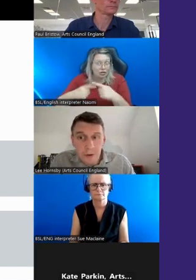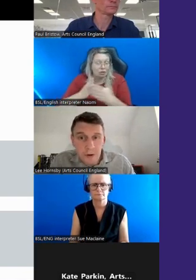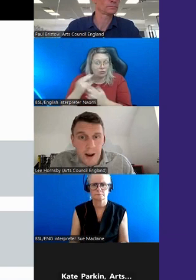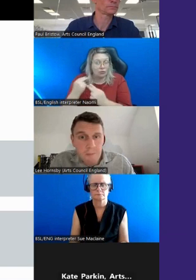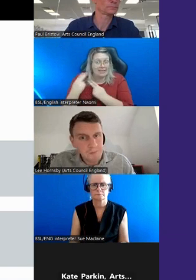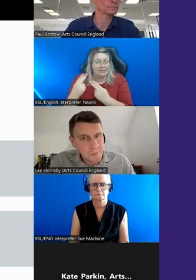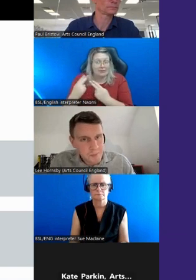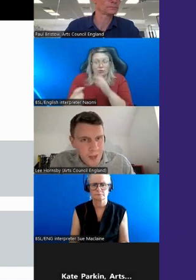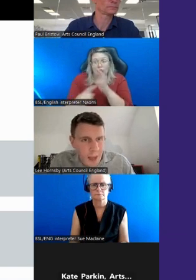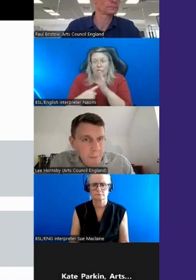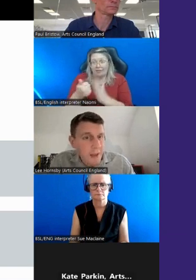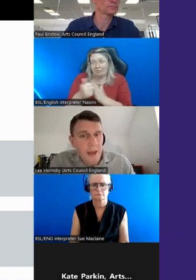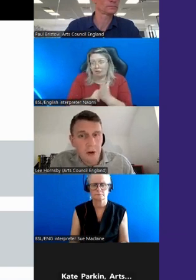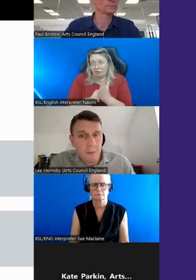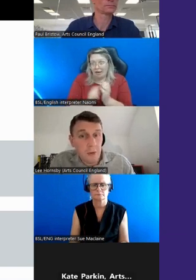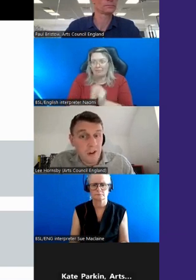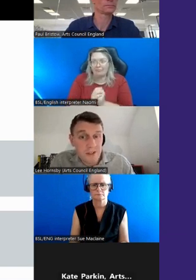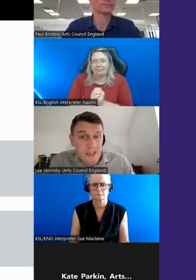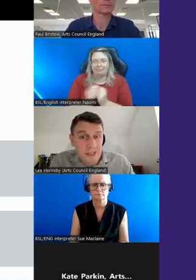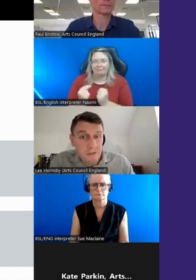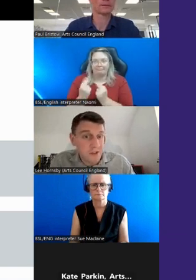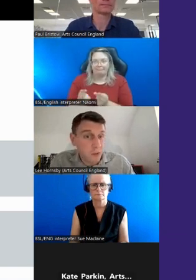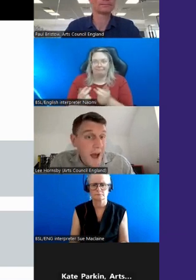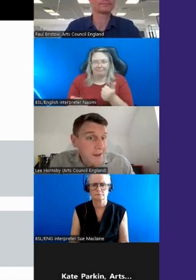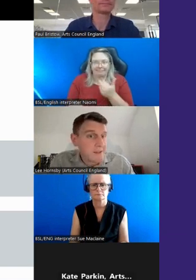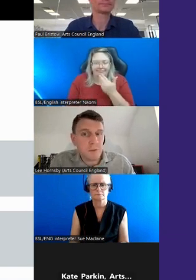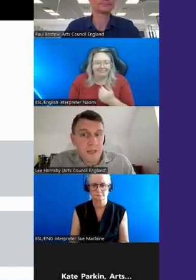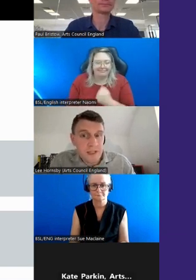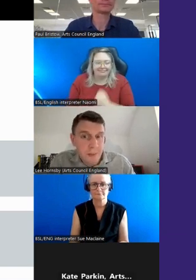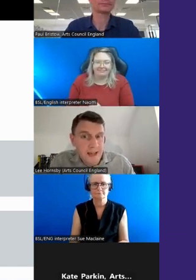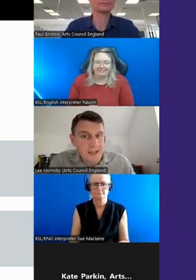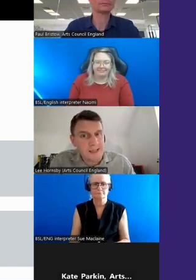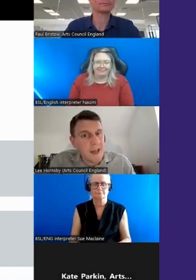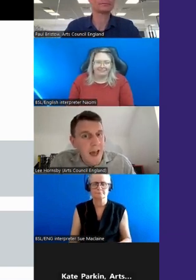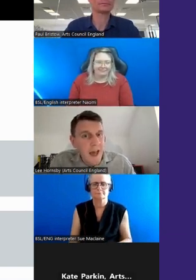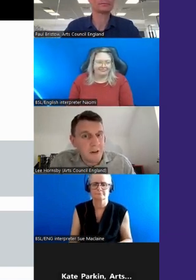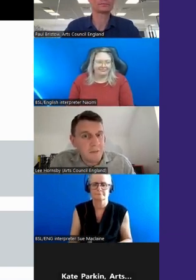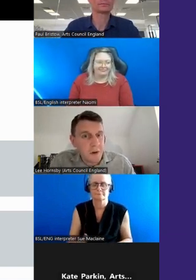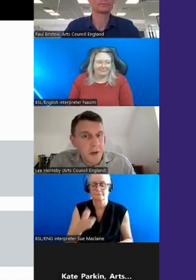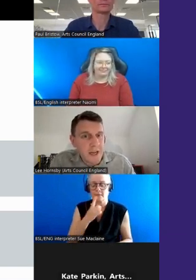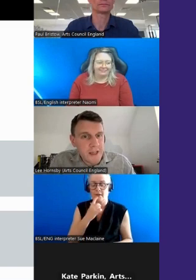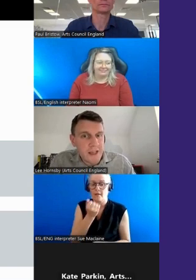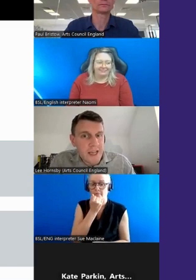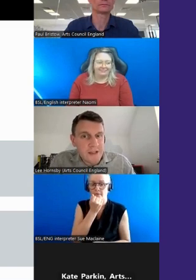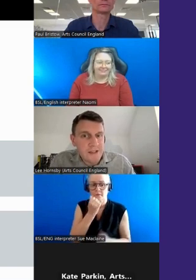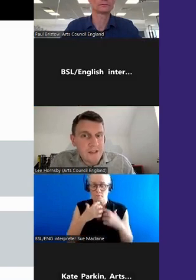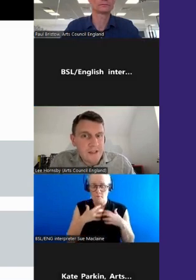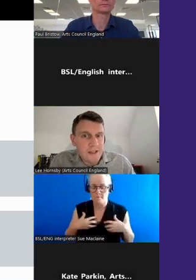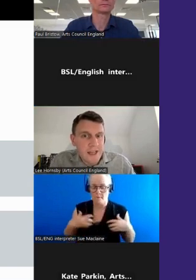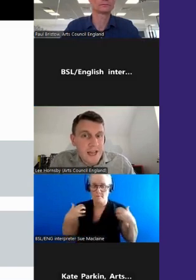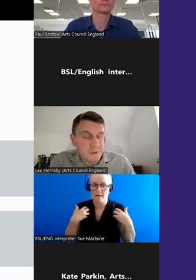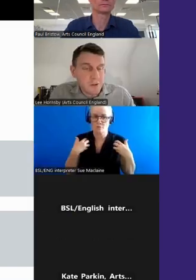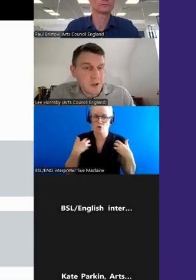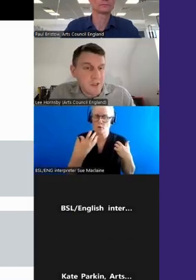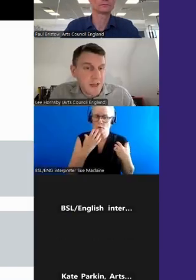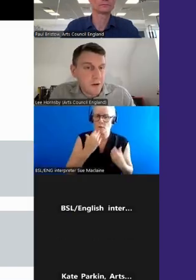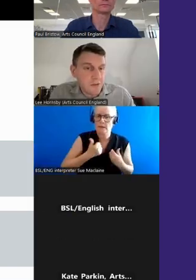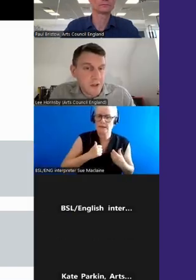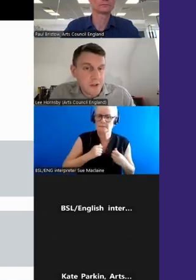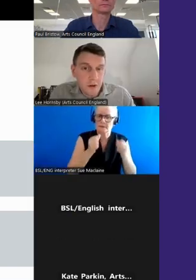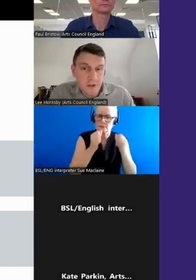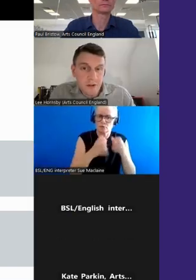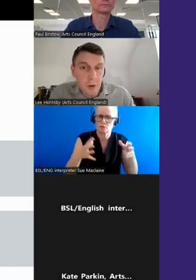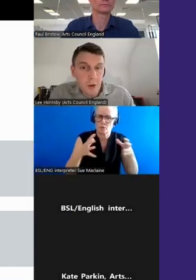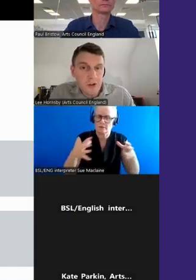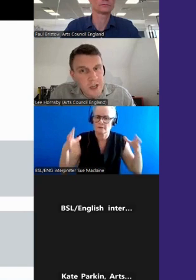priority programme, and that number will continue to rise. We expect government are really keen to get to 100%